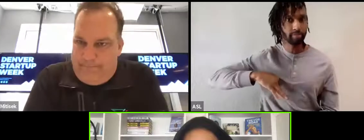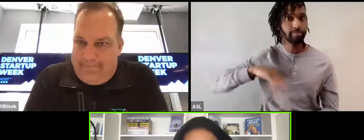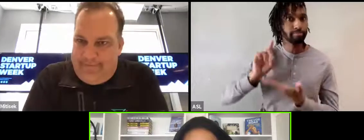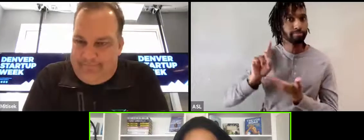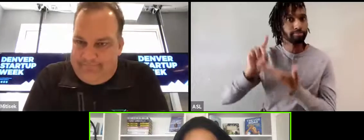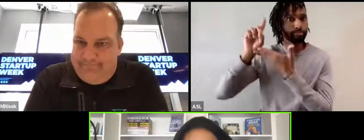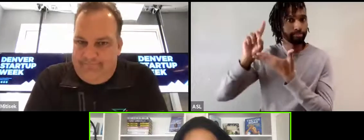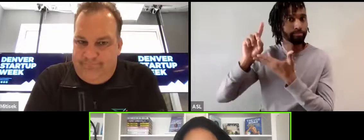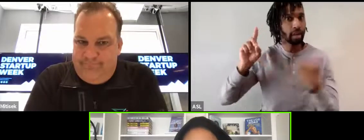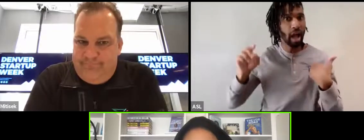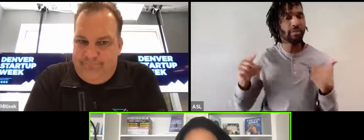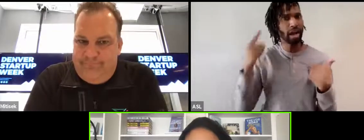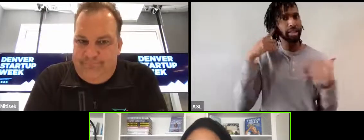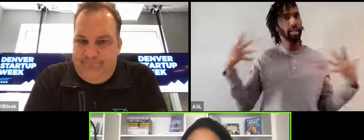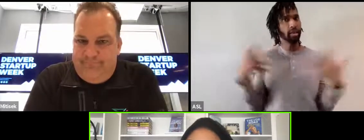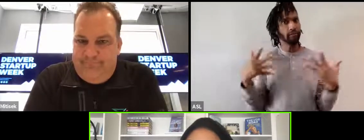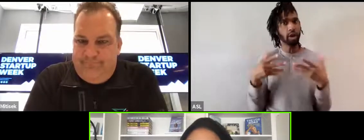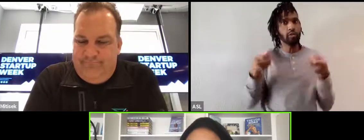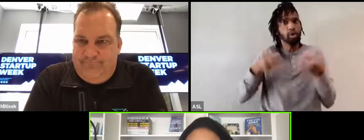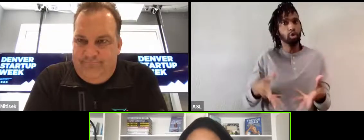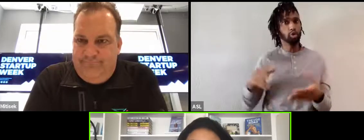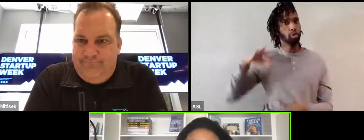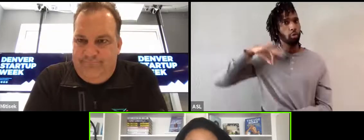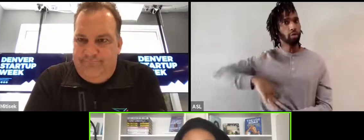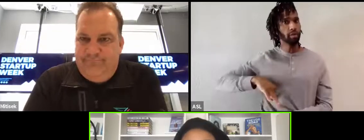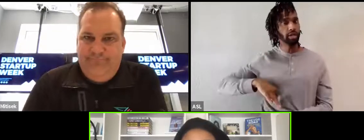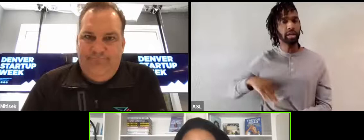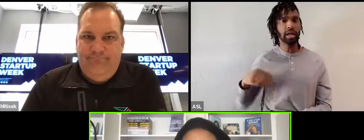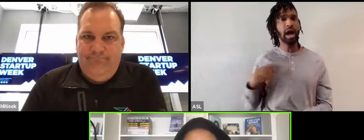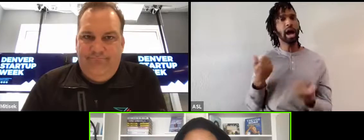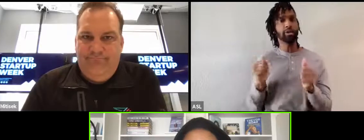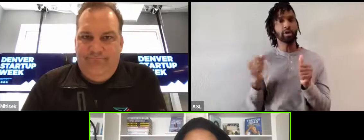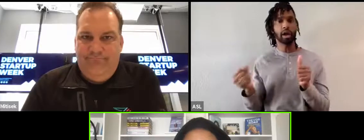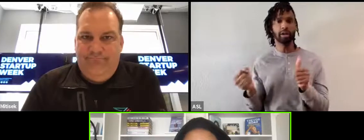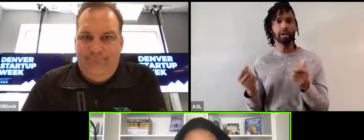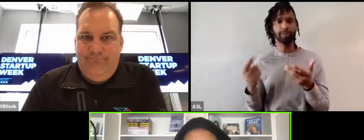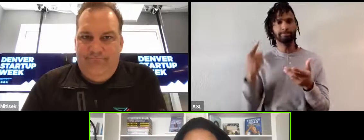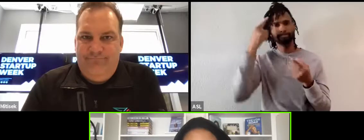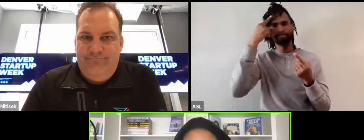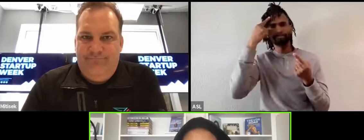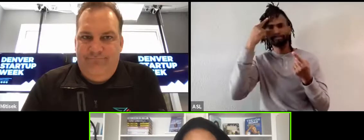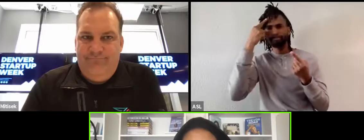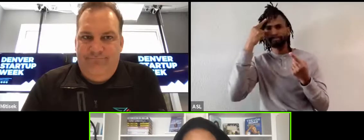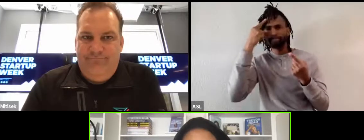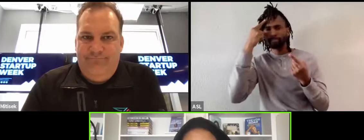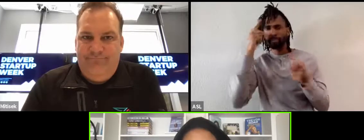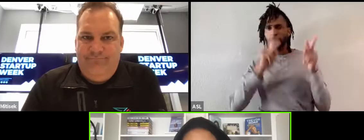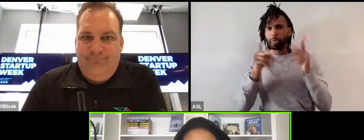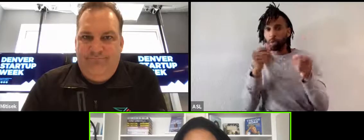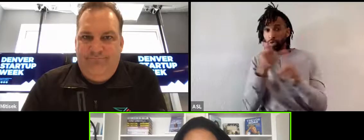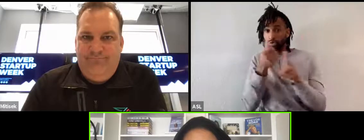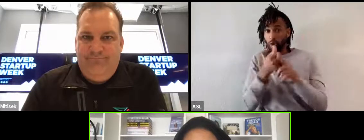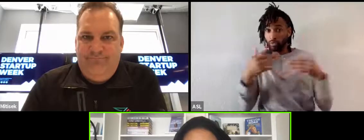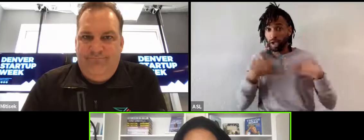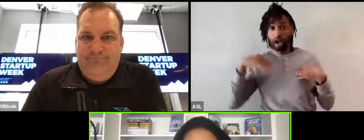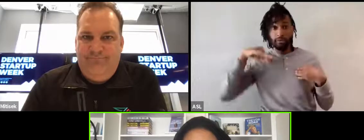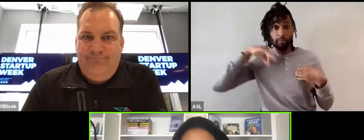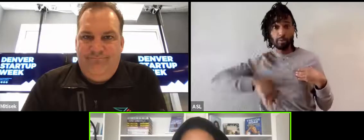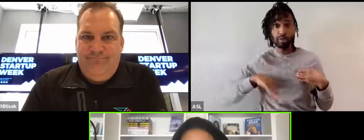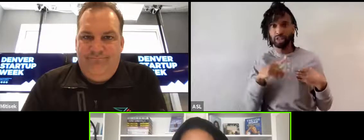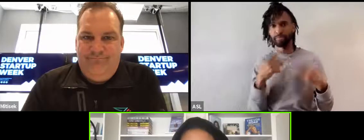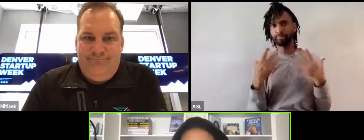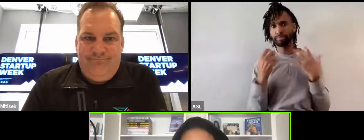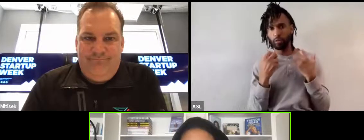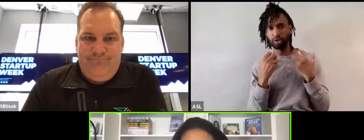I think this fear of like losing some of that, I try to put myself in the mindset of people who have privilege, who maybe been selfish with